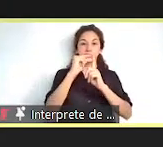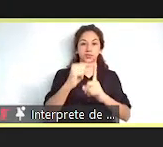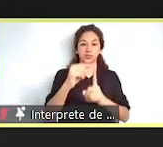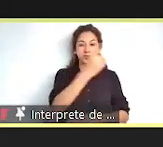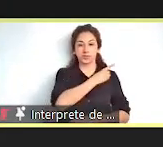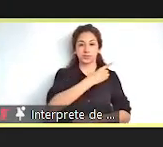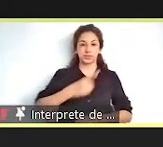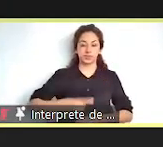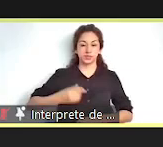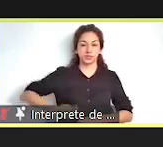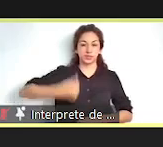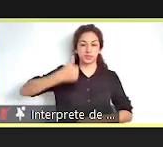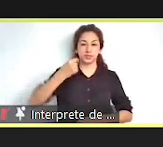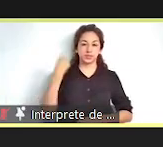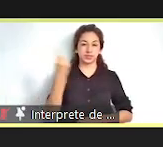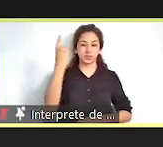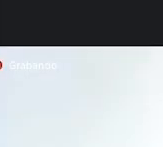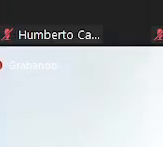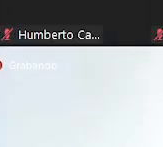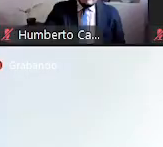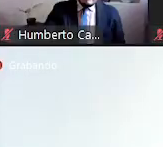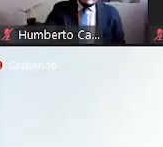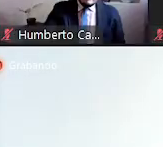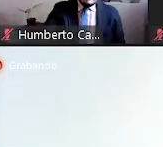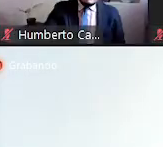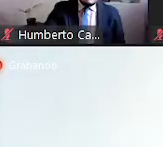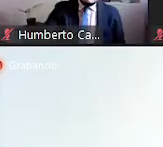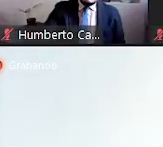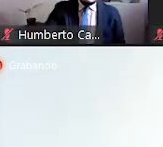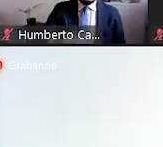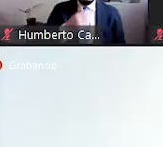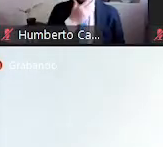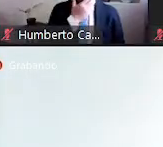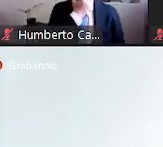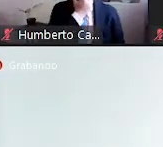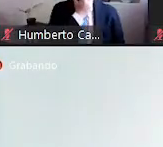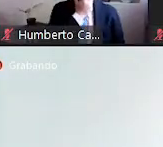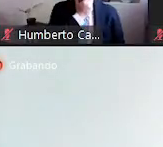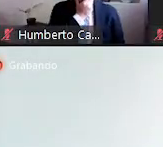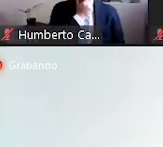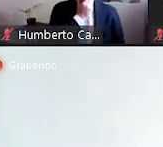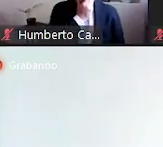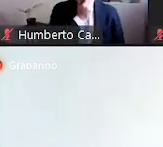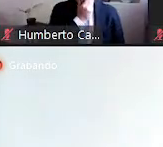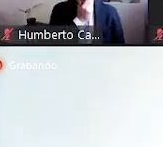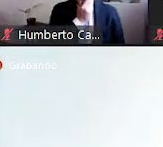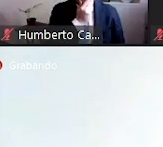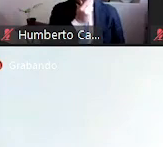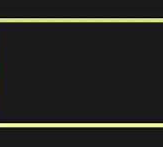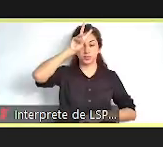like to hand the floor to general director of human rights from the ministry of justice of peru